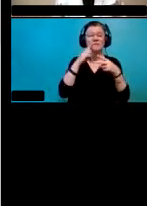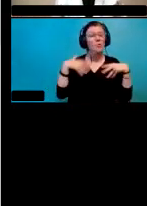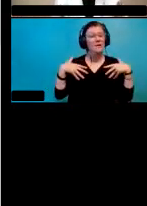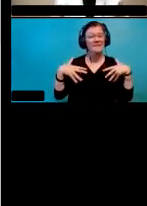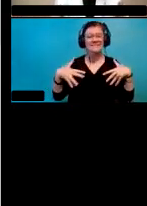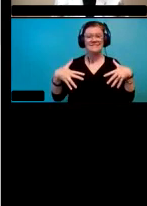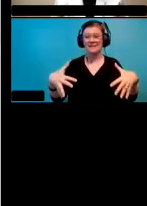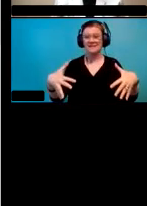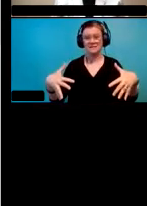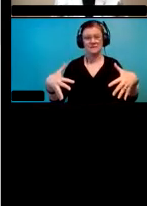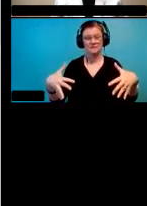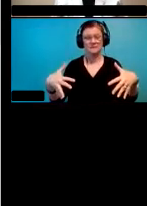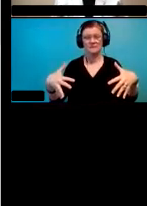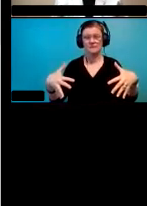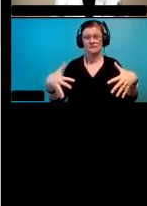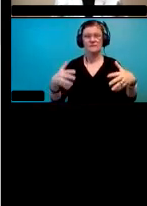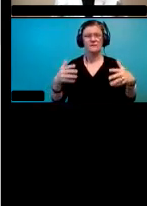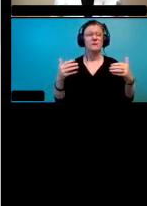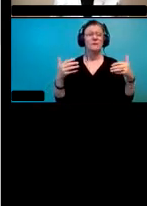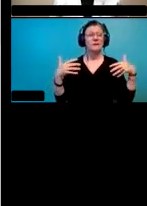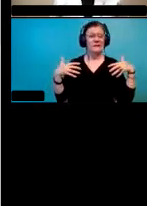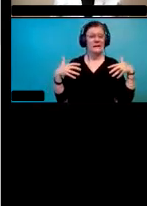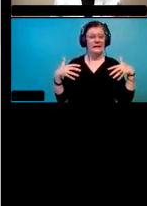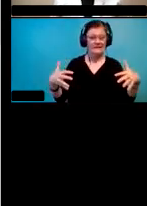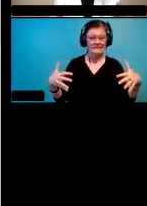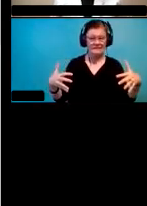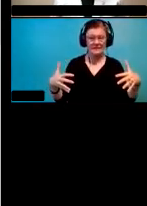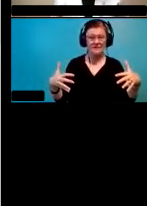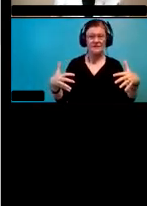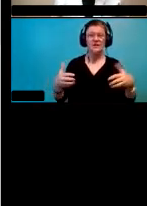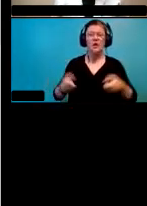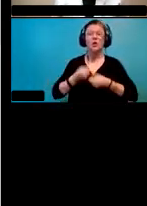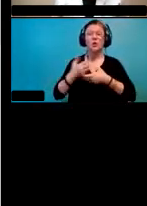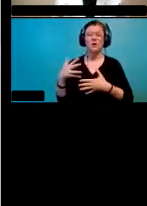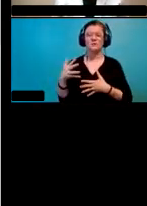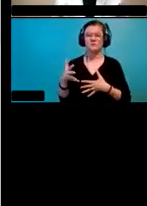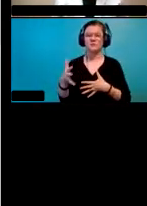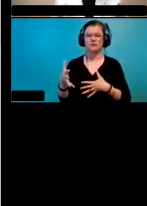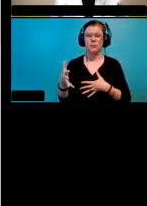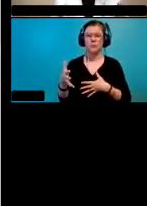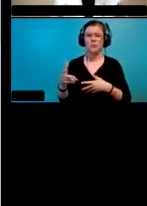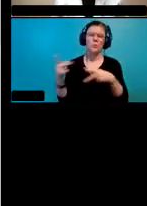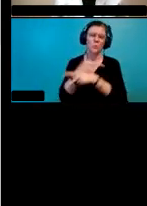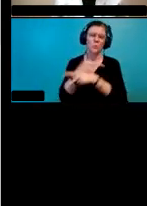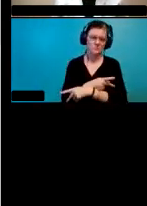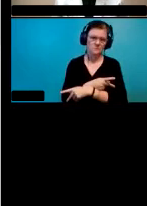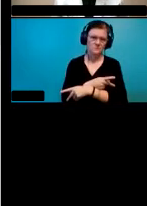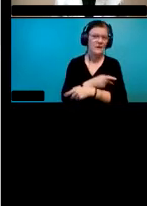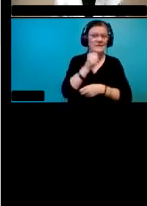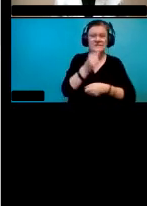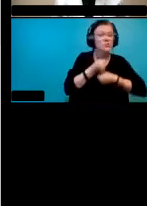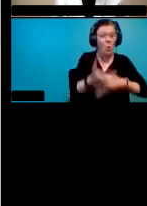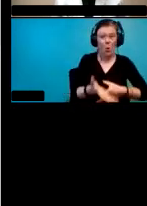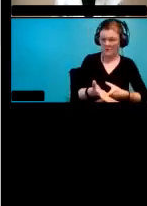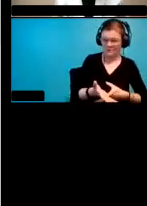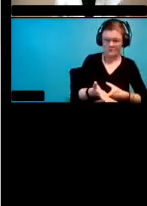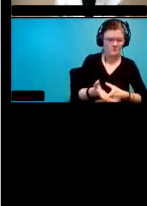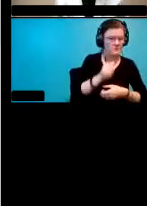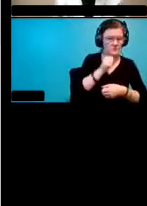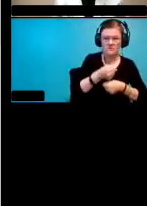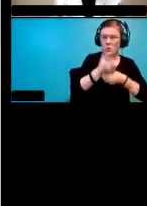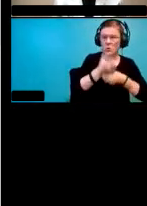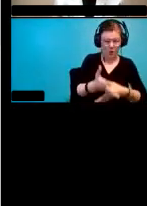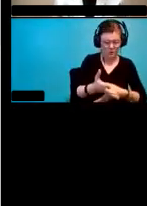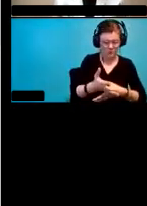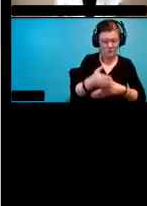anxiety. Anxiety drives tremor, right? So it doesn't cause it. That's not the cause of your